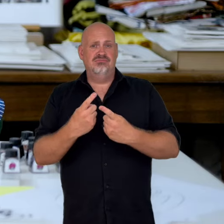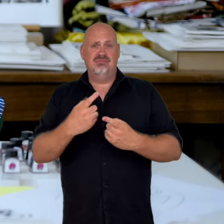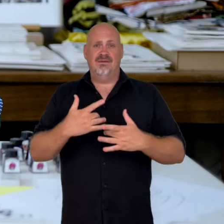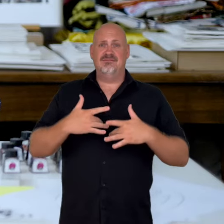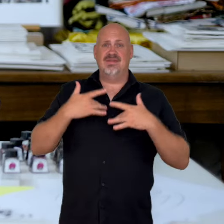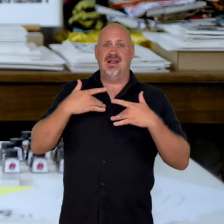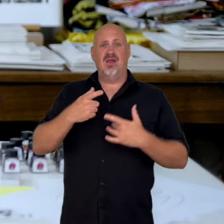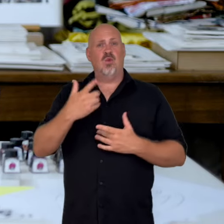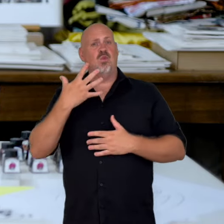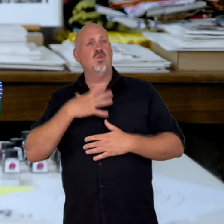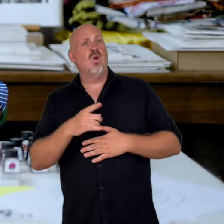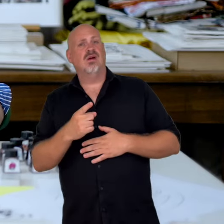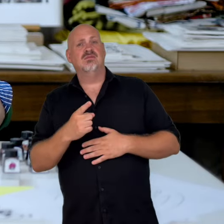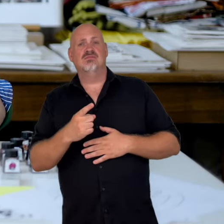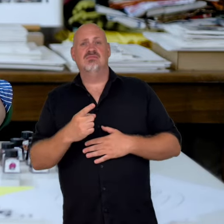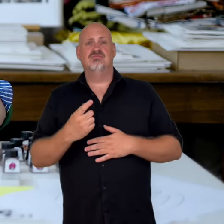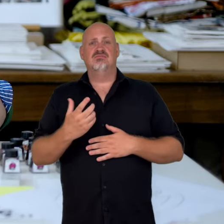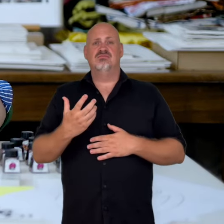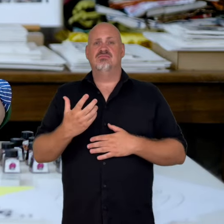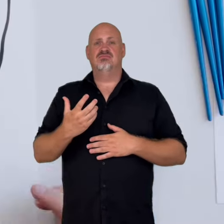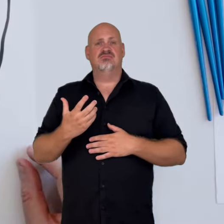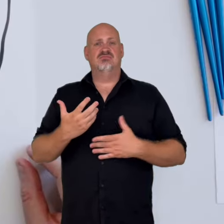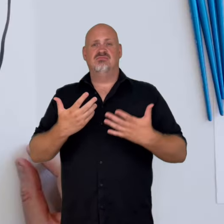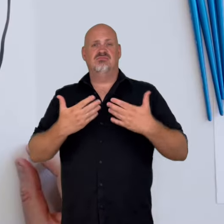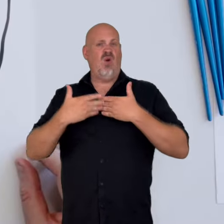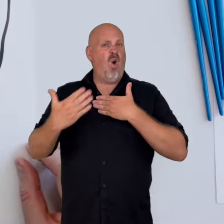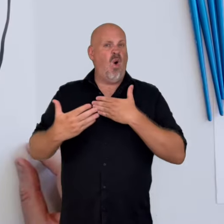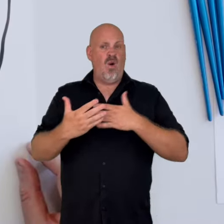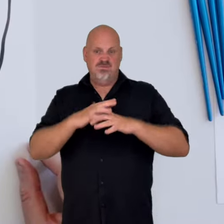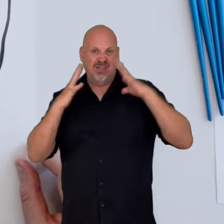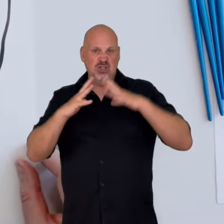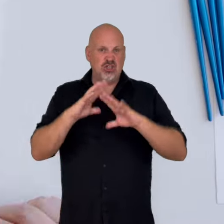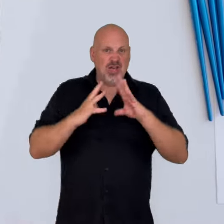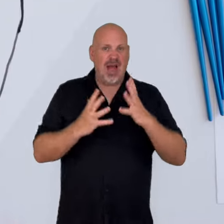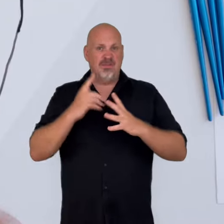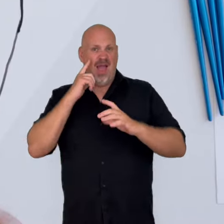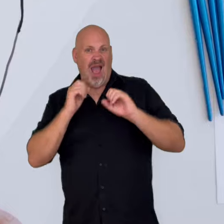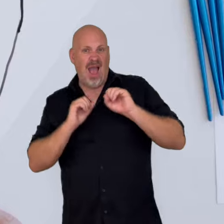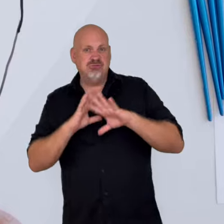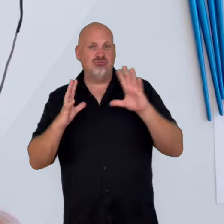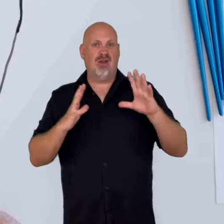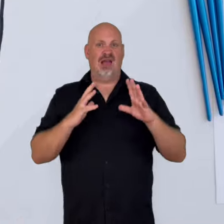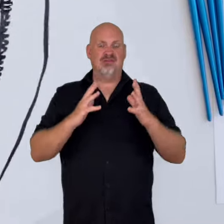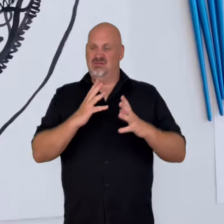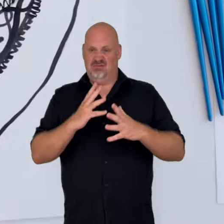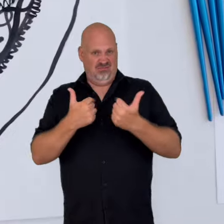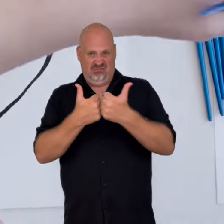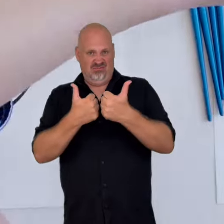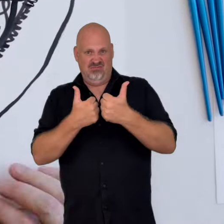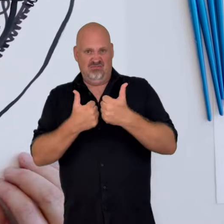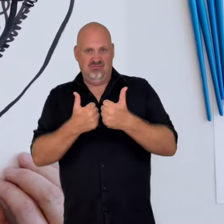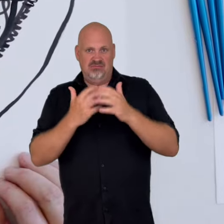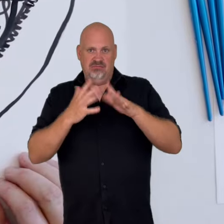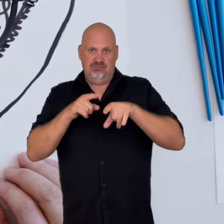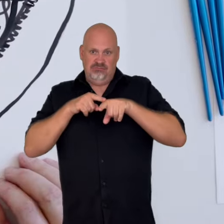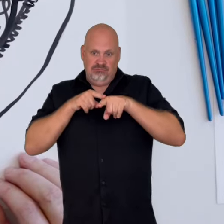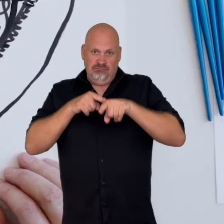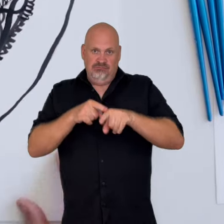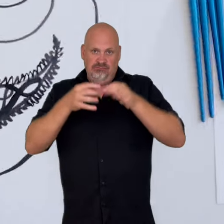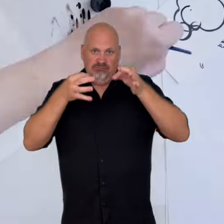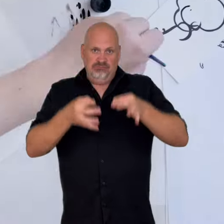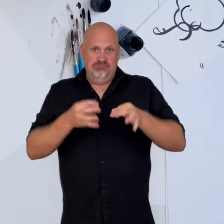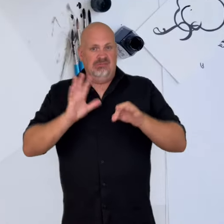Clear the decks and spin around if you need. And of course, the thing with making a design like this and this sort of pattern